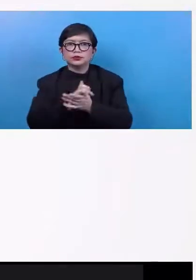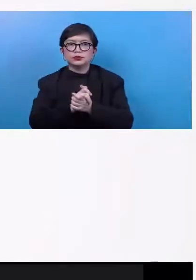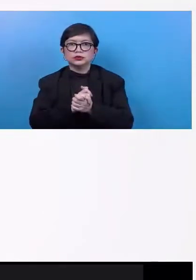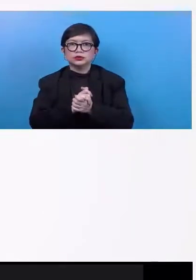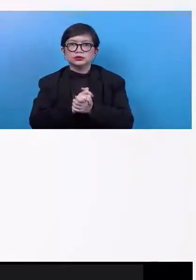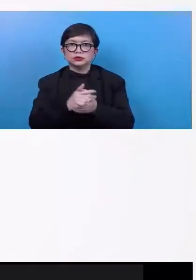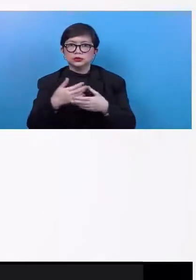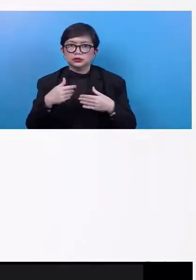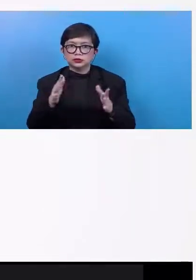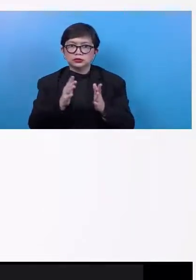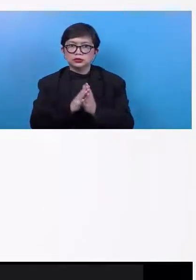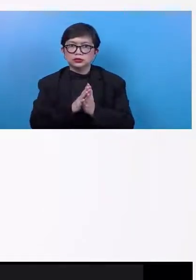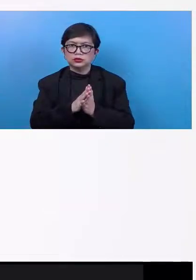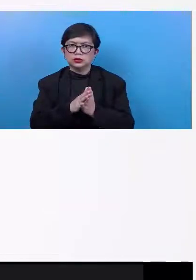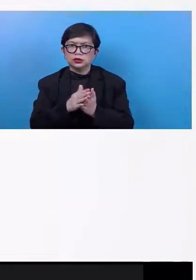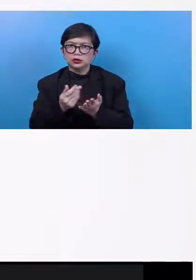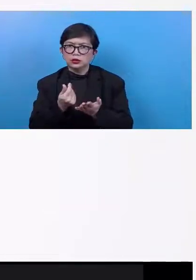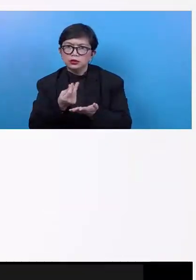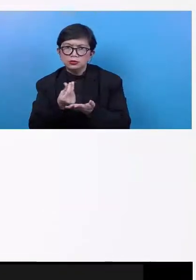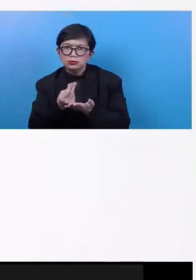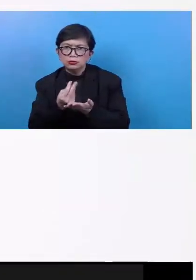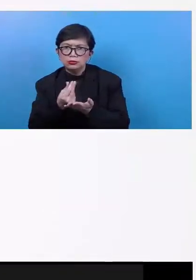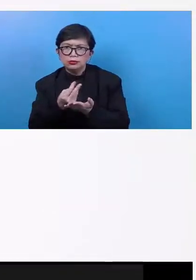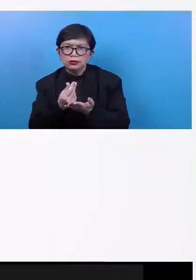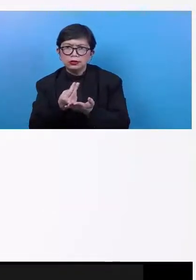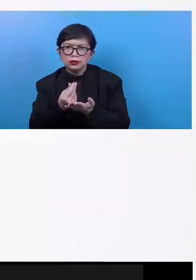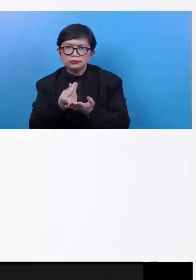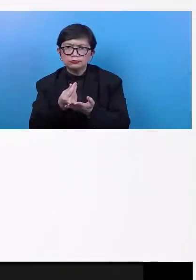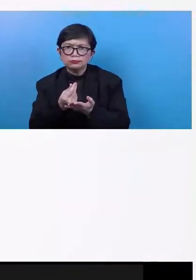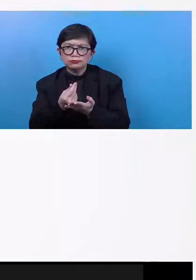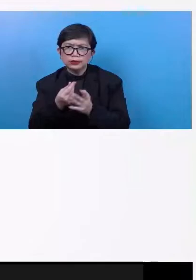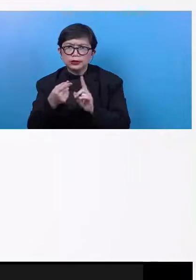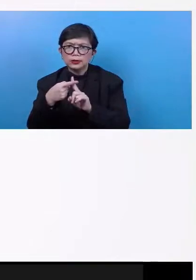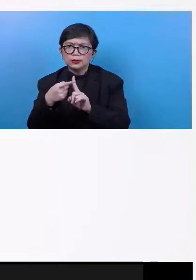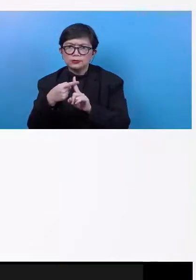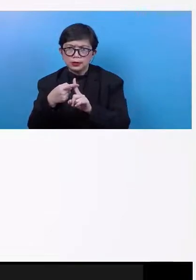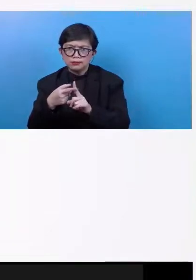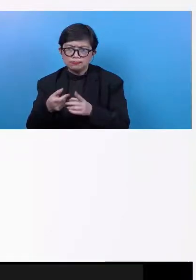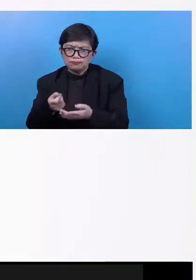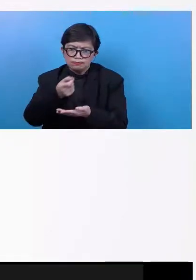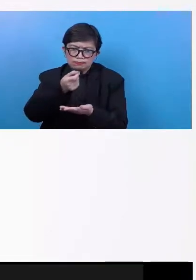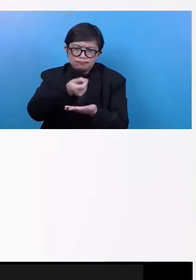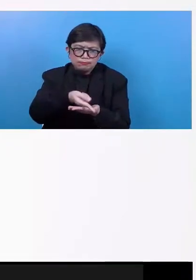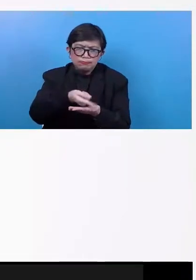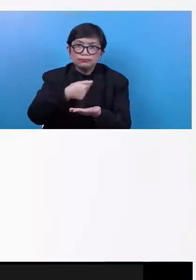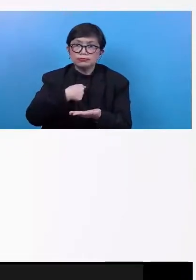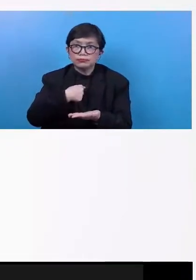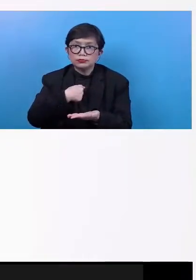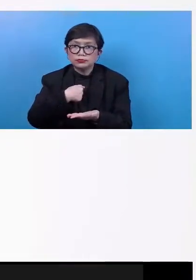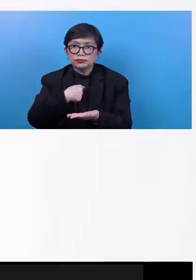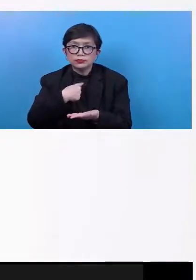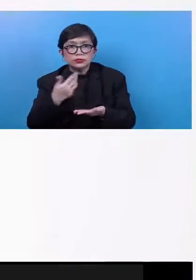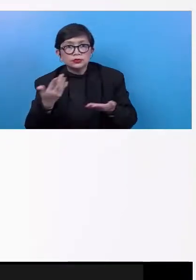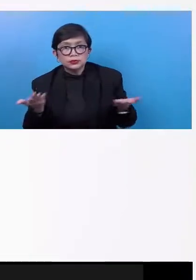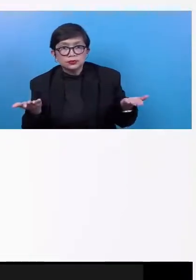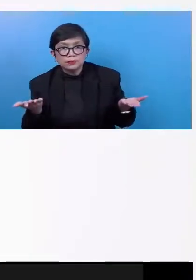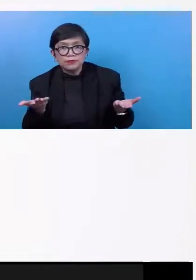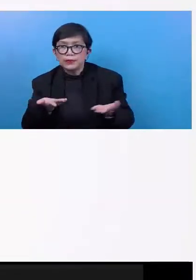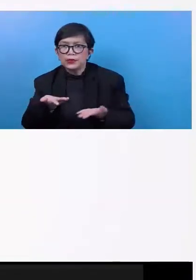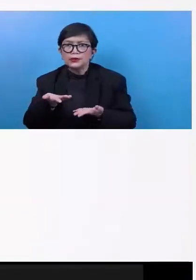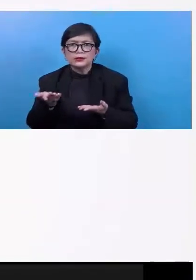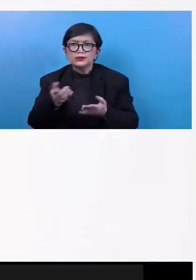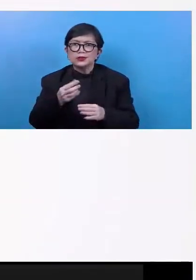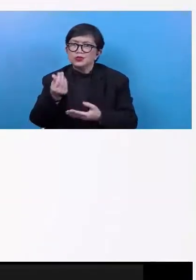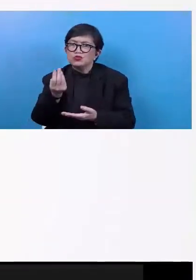somebody is giving? Who is giving that money, and how that money comes? That is the basic question that all of us, we are struggling to have an answer for. Now